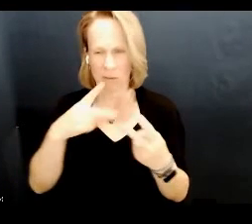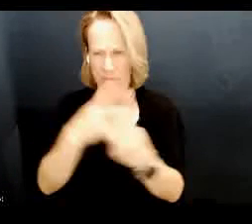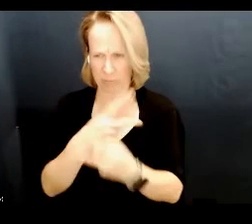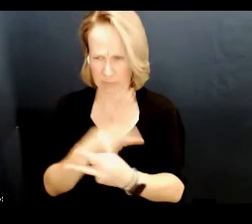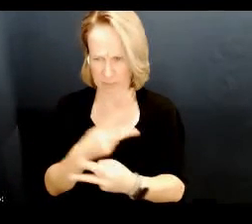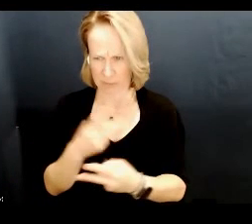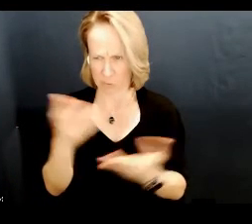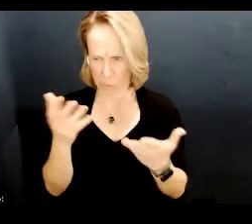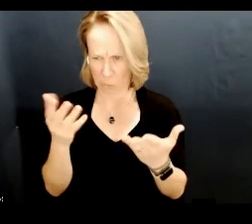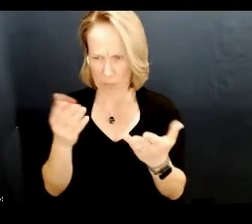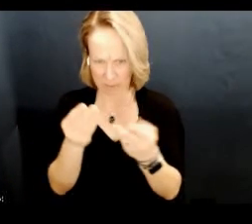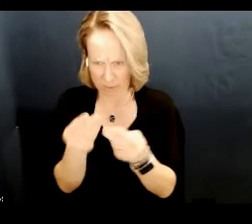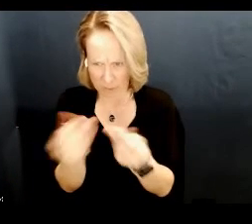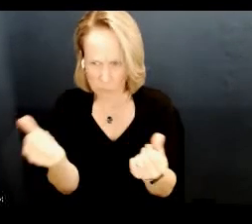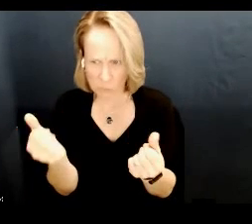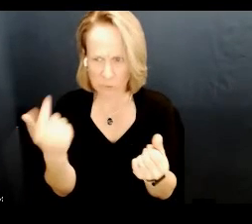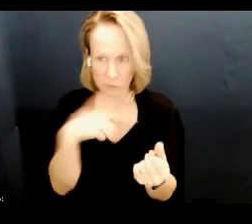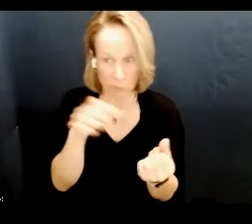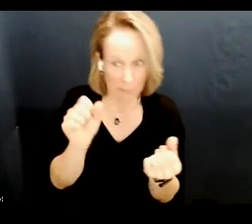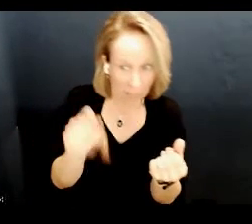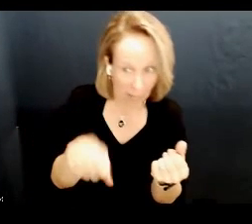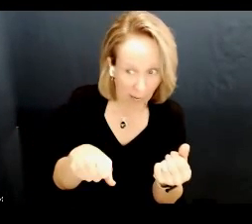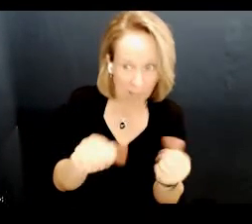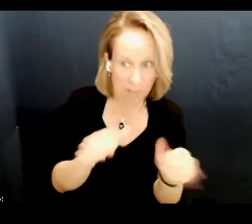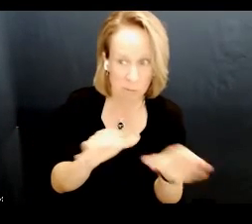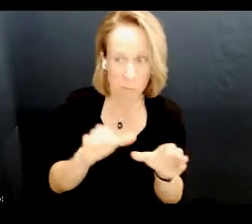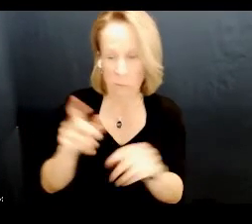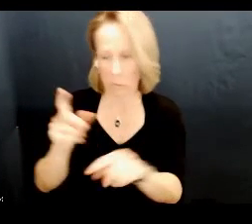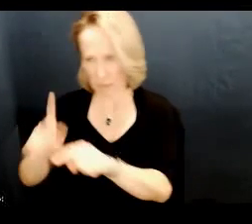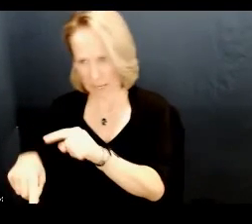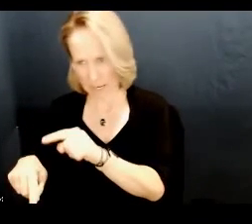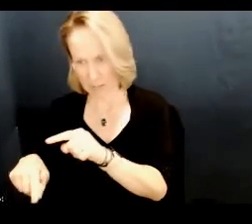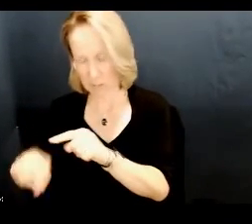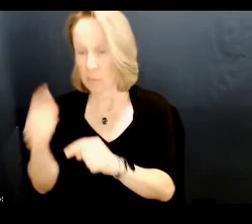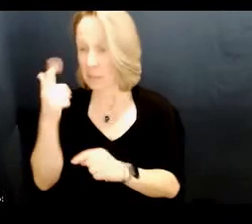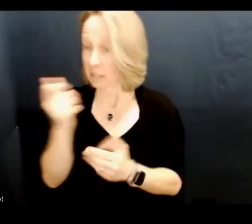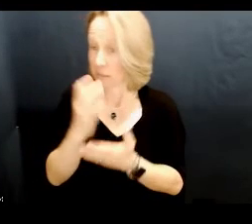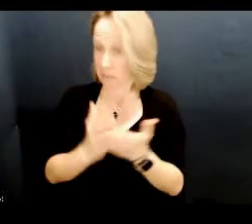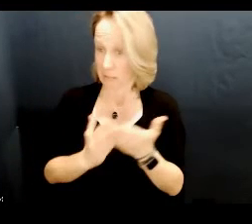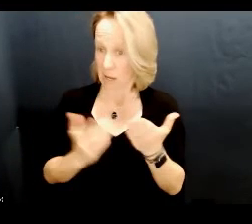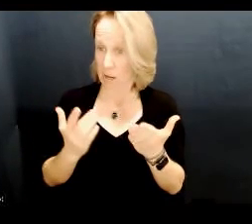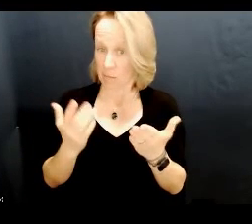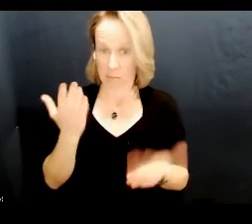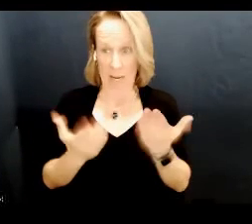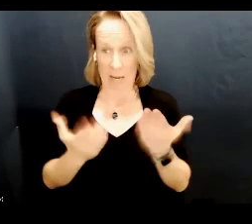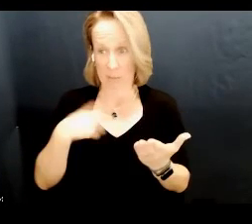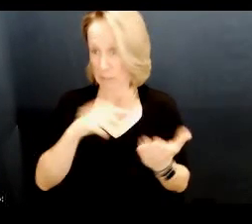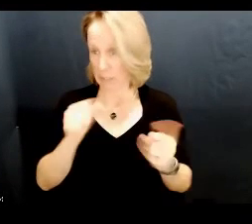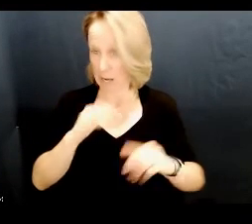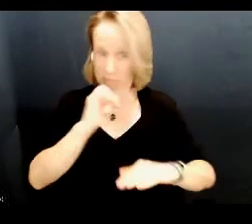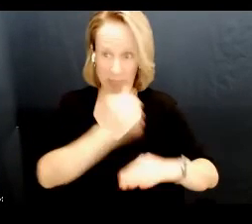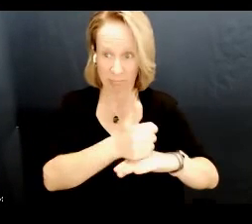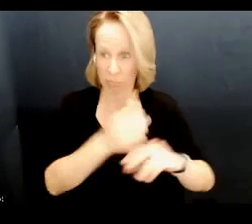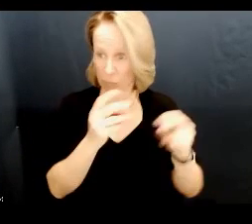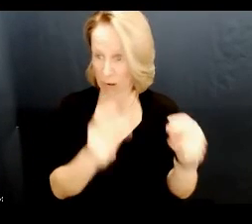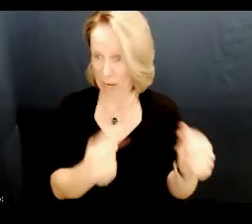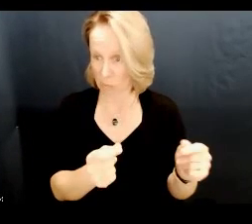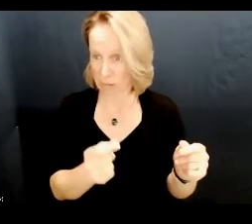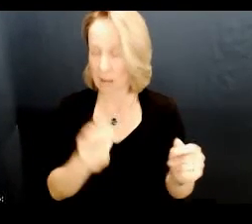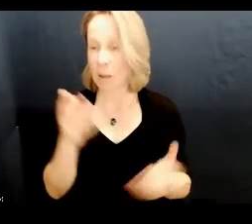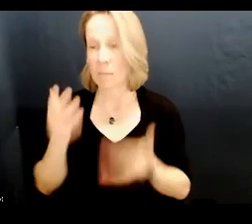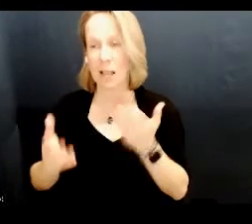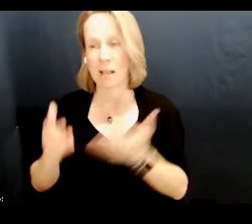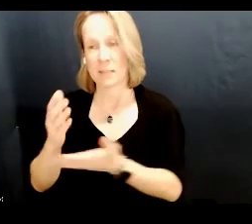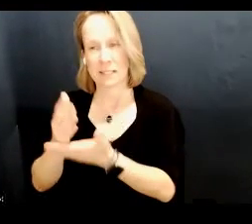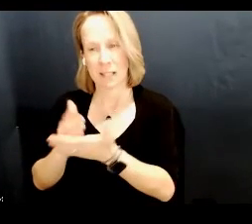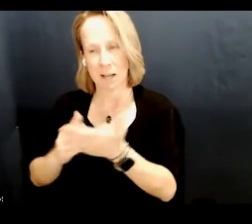we can and cannot do, right? So some of those solutions we might be able to implement right away. Some of those might take a little bit more time.